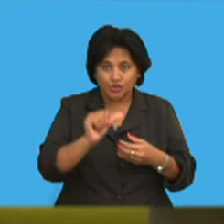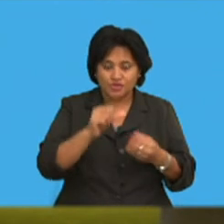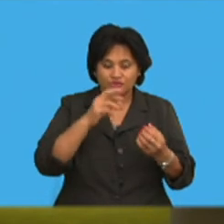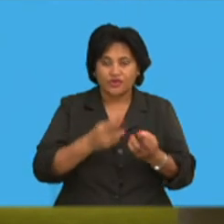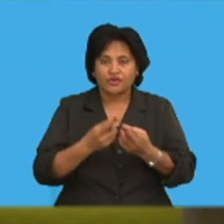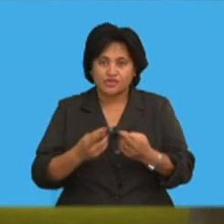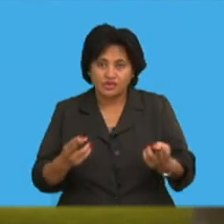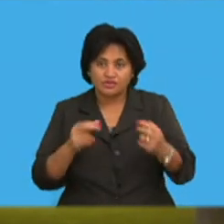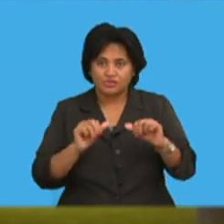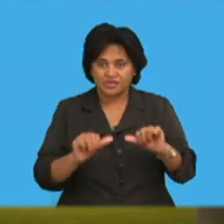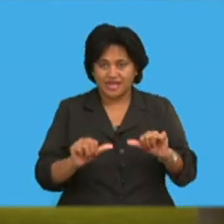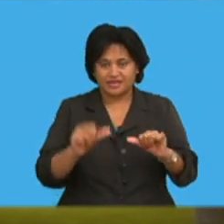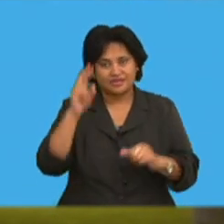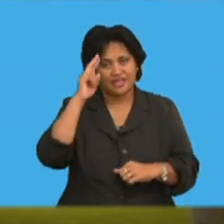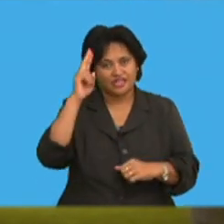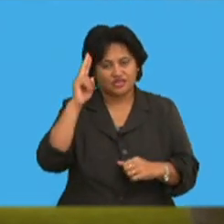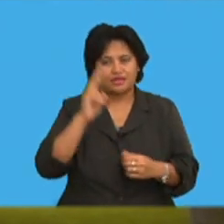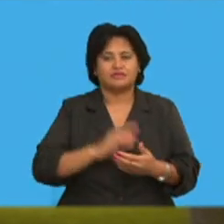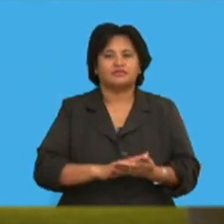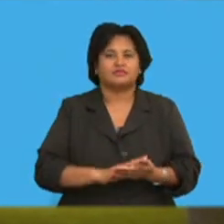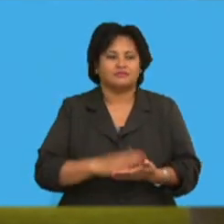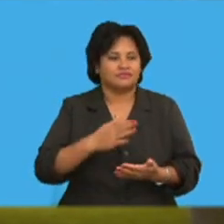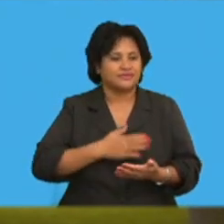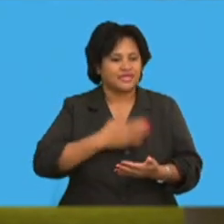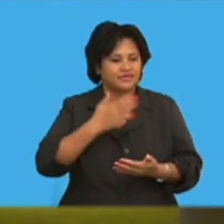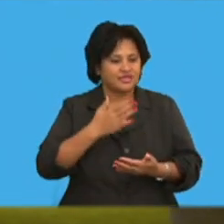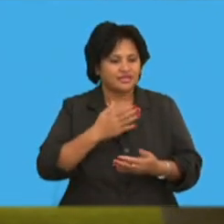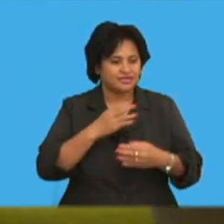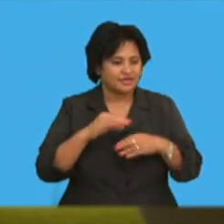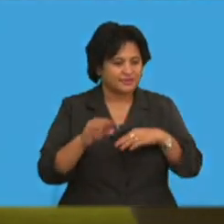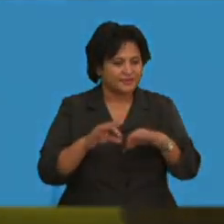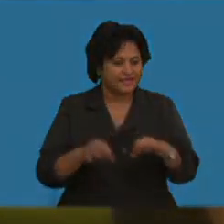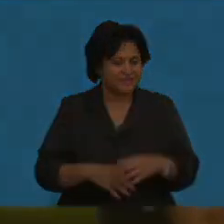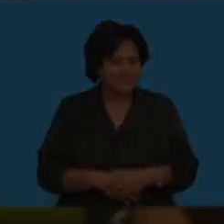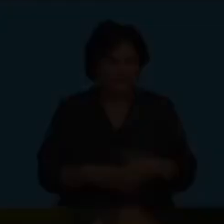protecting our national interest, Madam Speaker. And I thank you for this opportunity to respond.